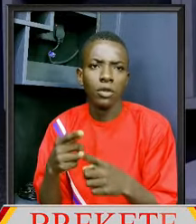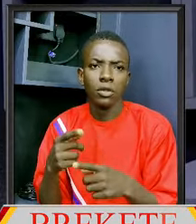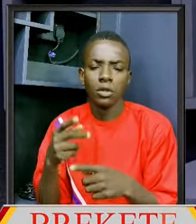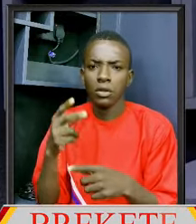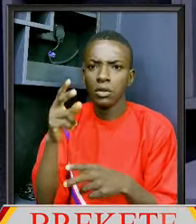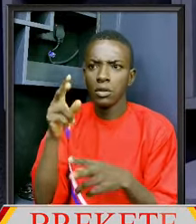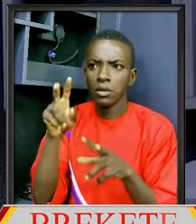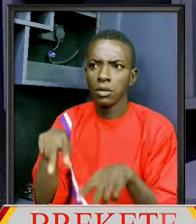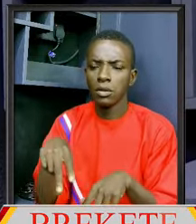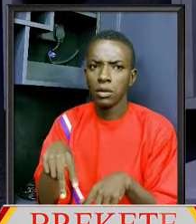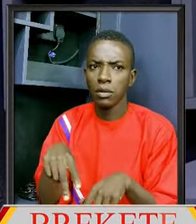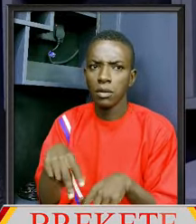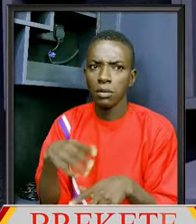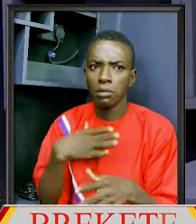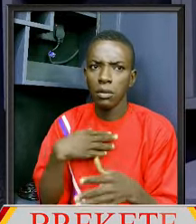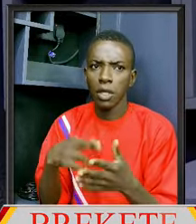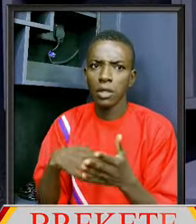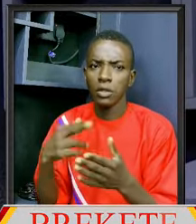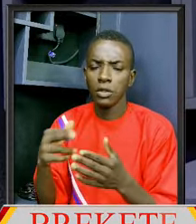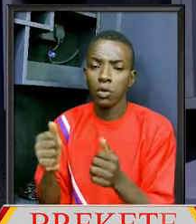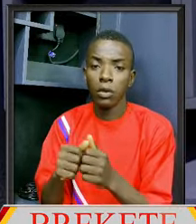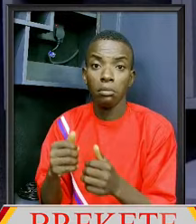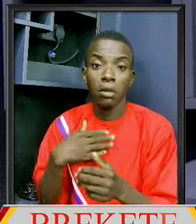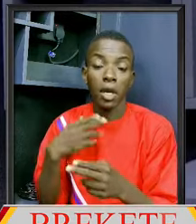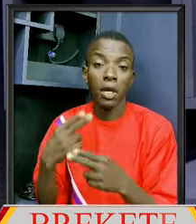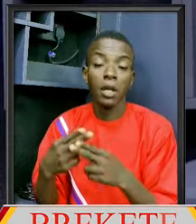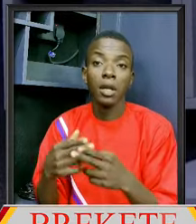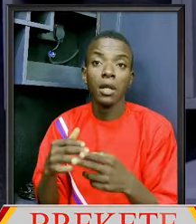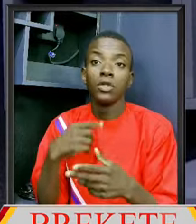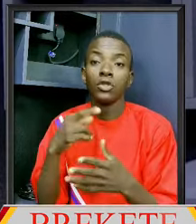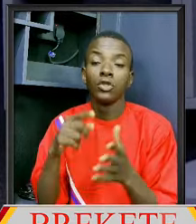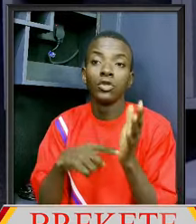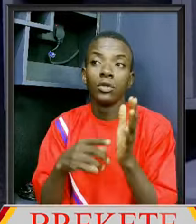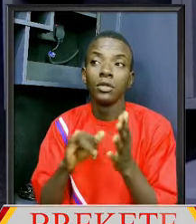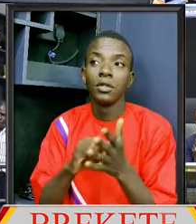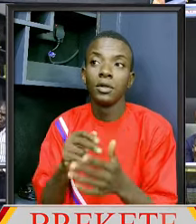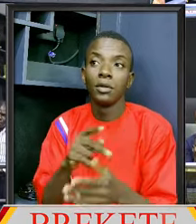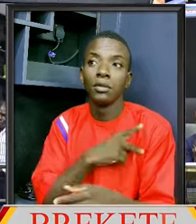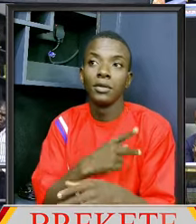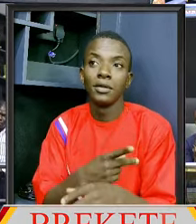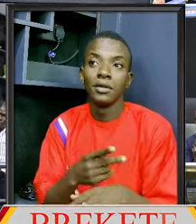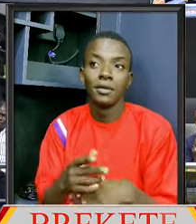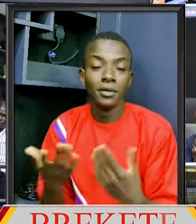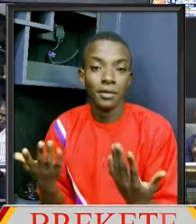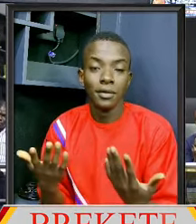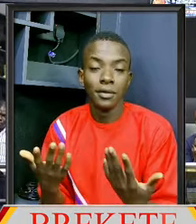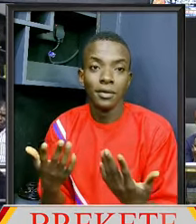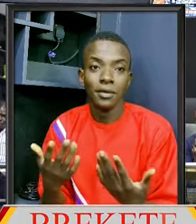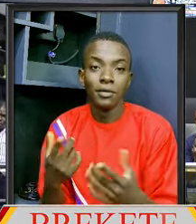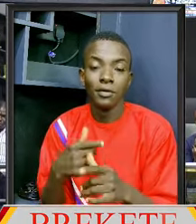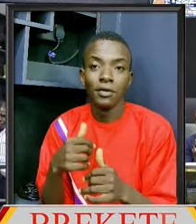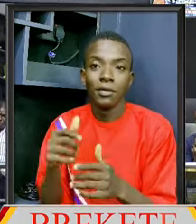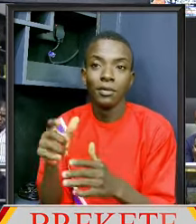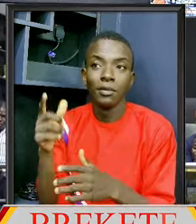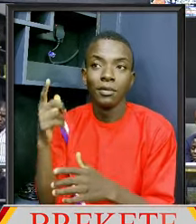man look himself, say, my result with my name, talk, say, I get belly. And now from